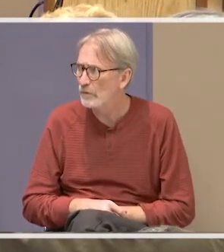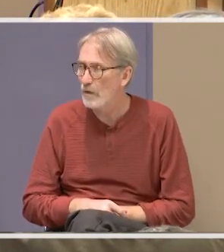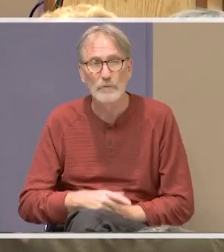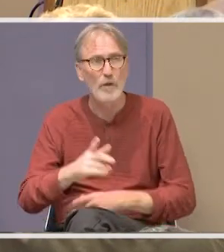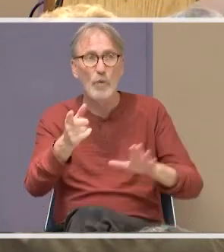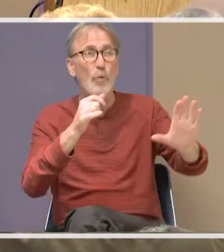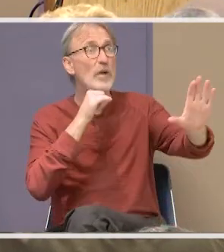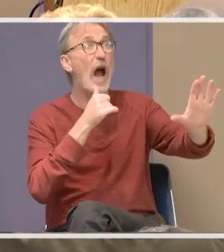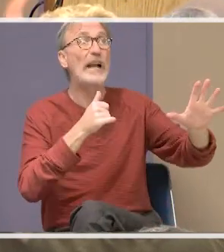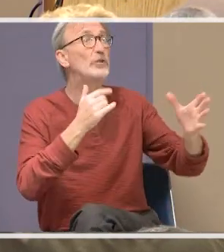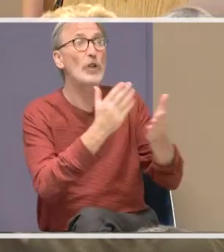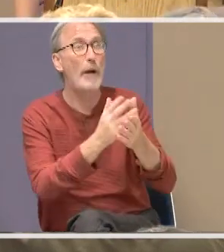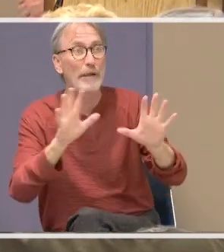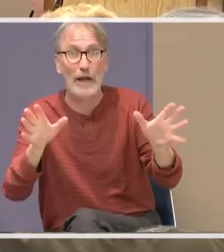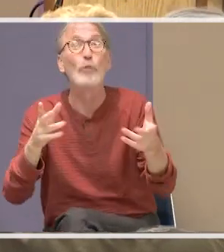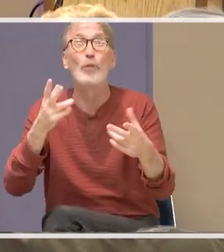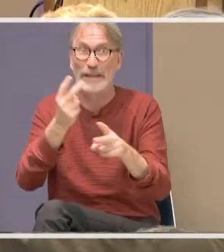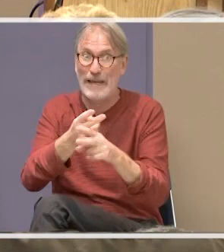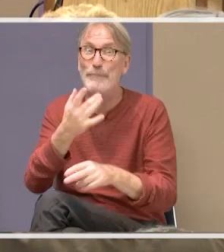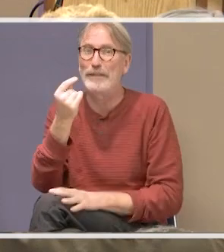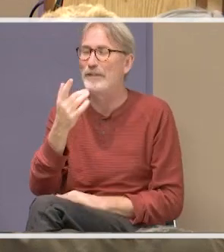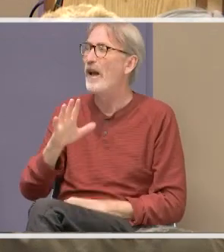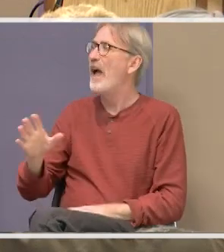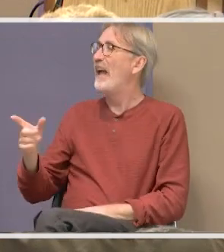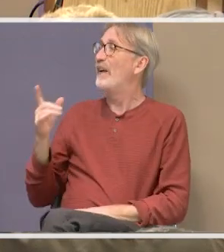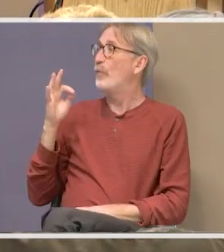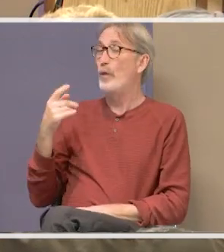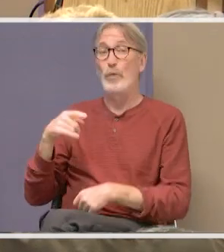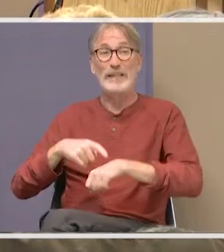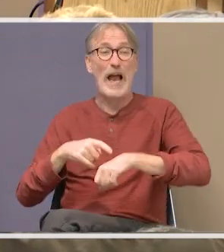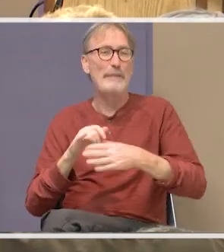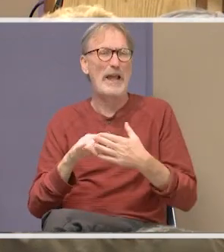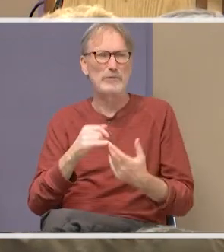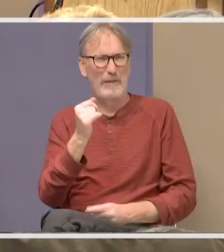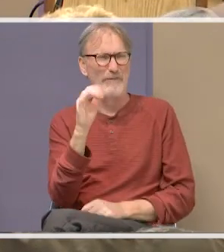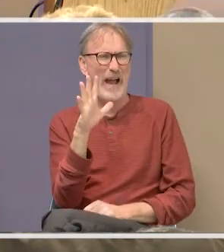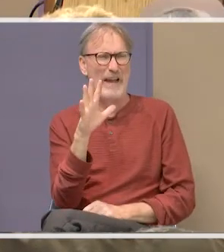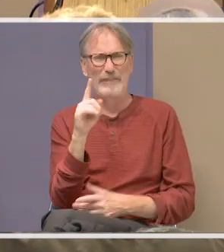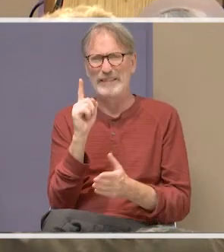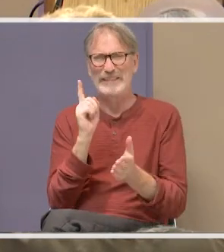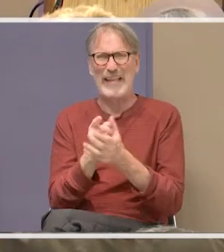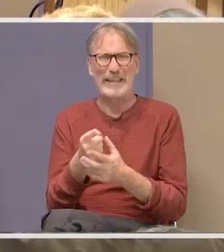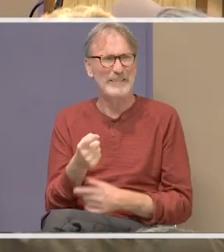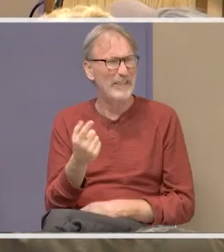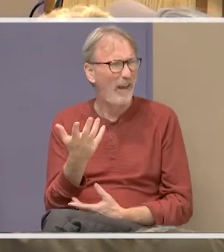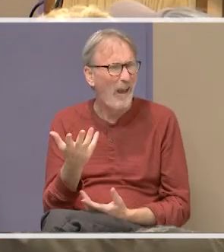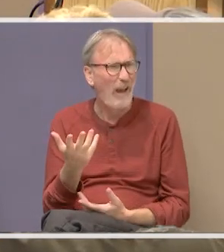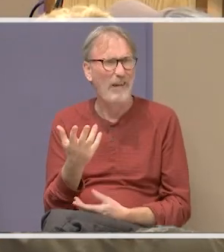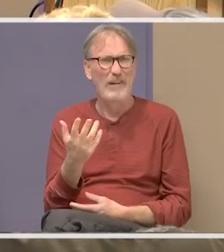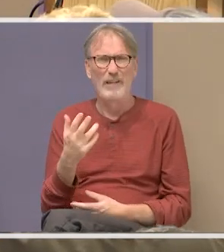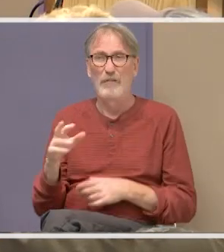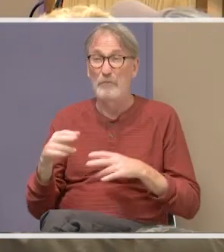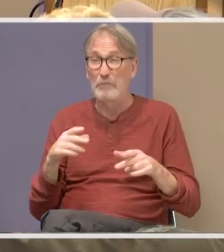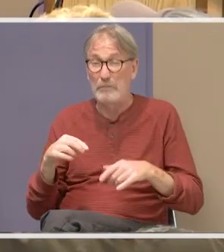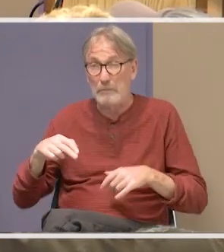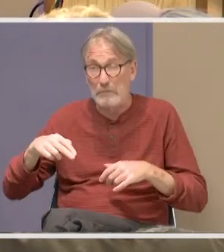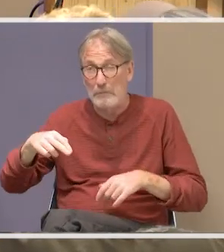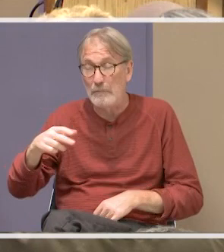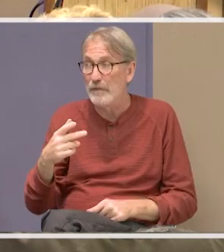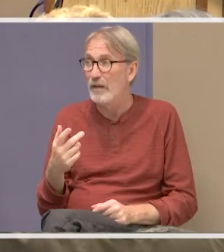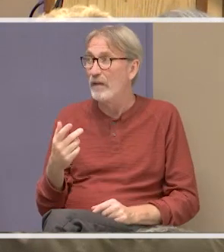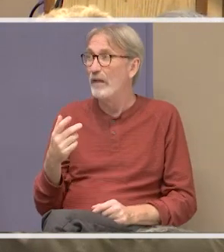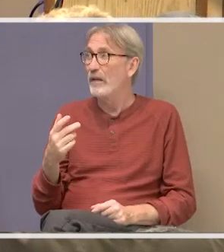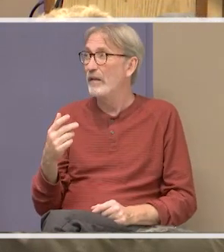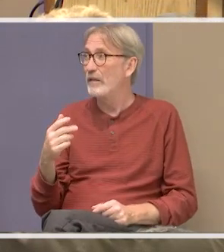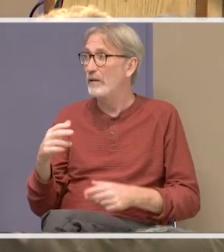not getting rid of it. Okay, I was going to say, we timed it, and it's about 5 seconds long, the pedestrian advance.